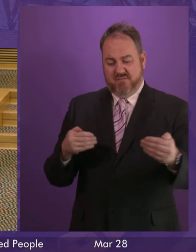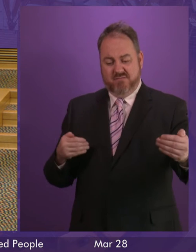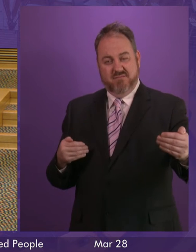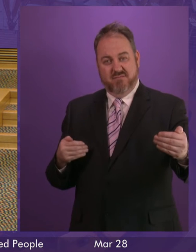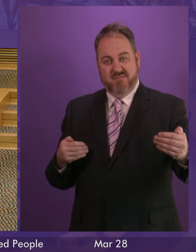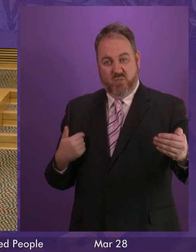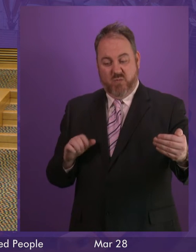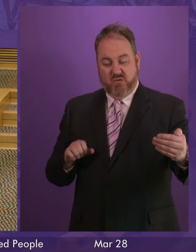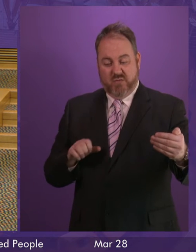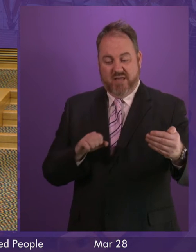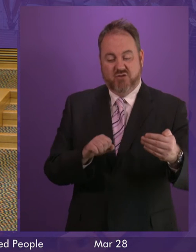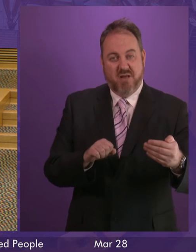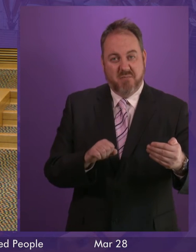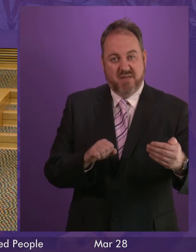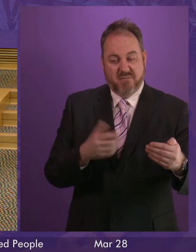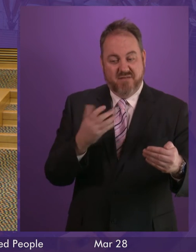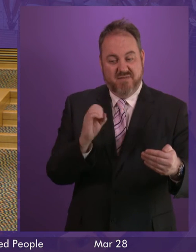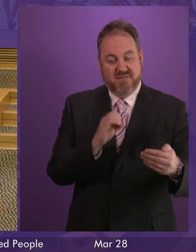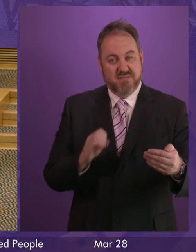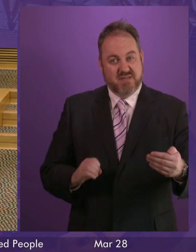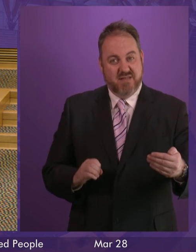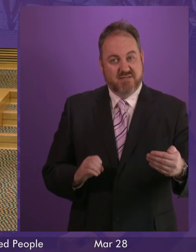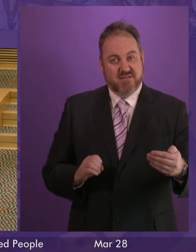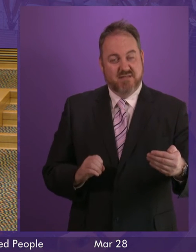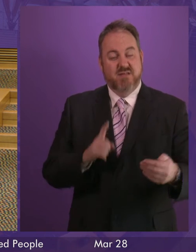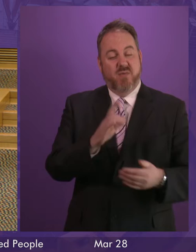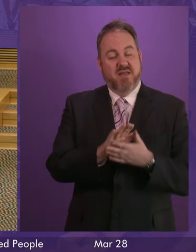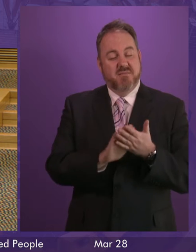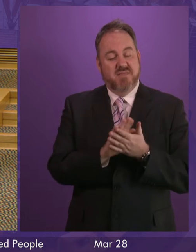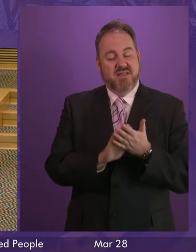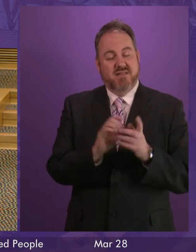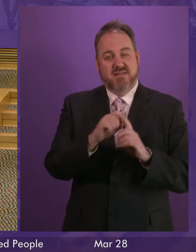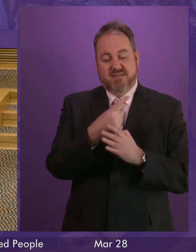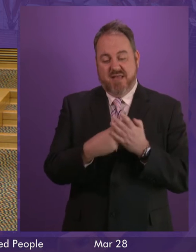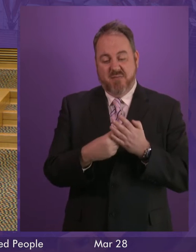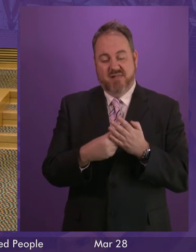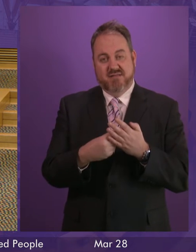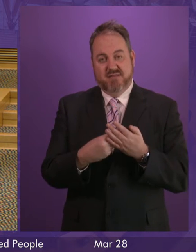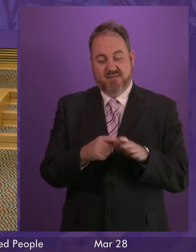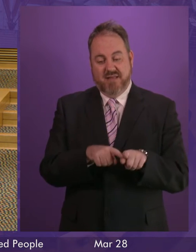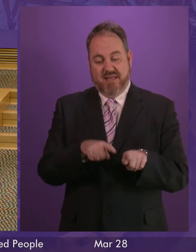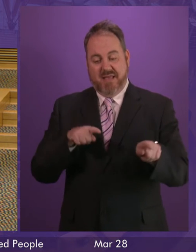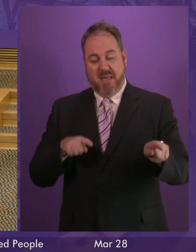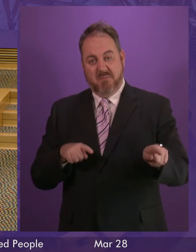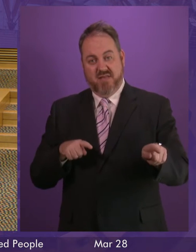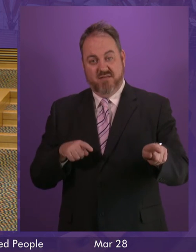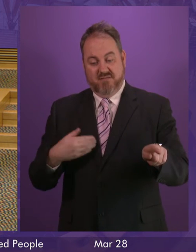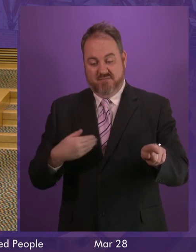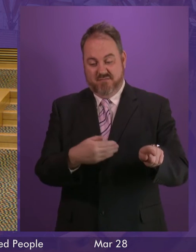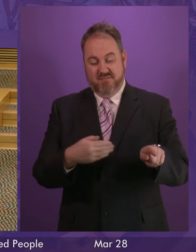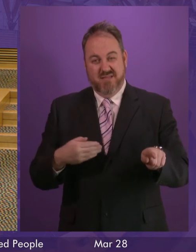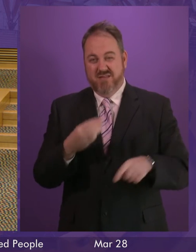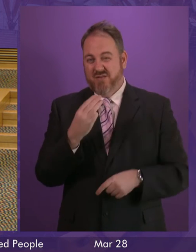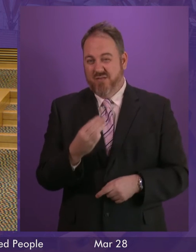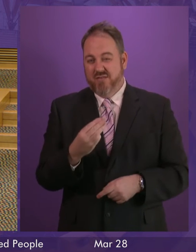ambitious target. In 2016, employment rate between disabled gap, gap rate between disabled people and non-disabled people was 37